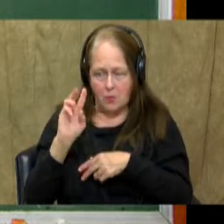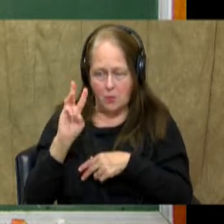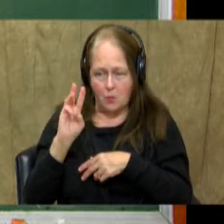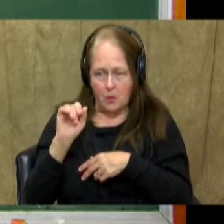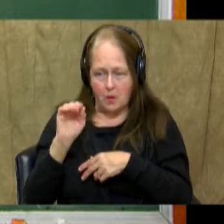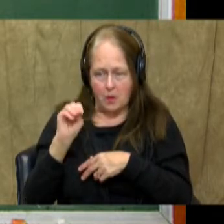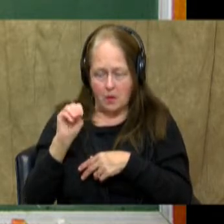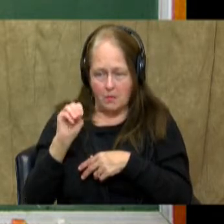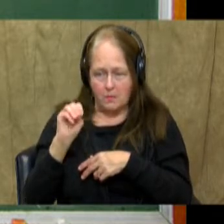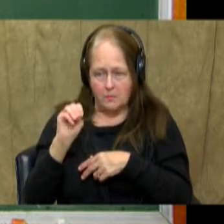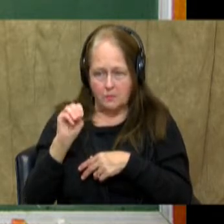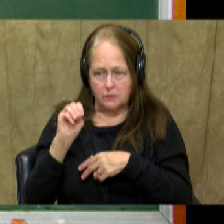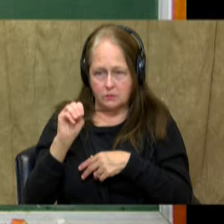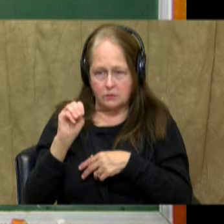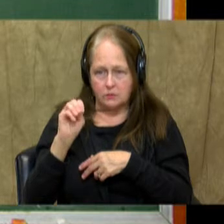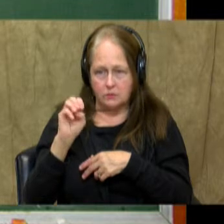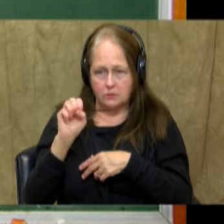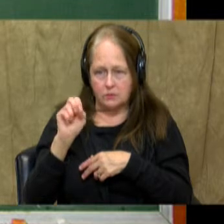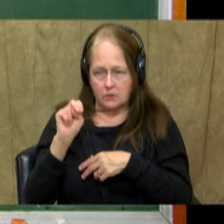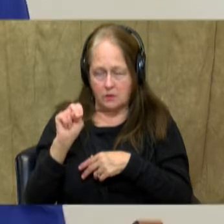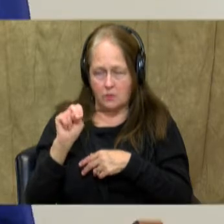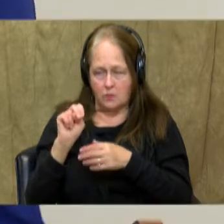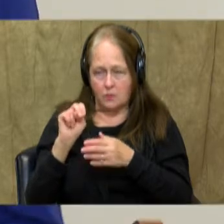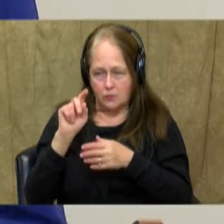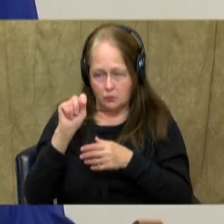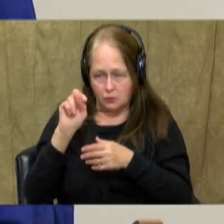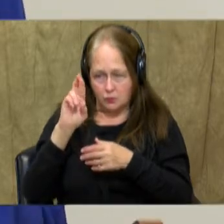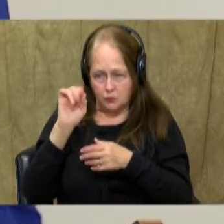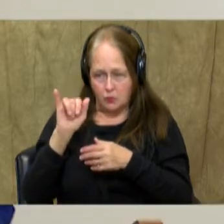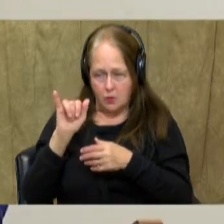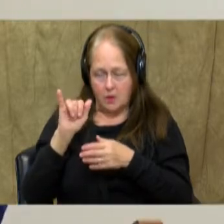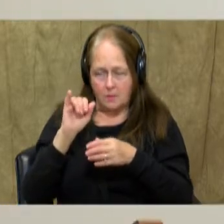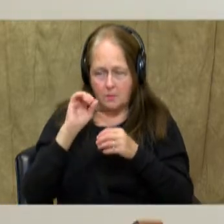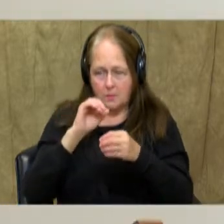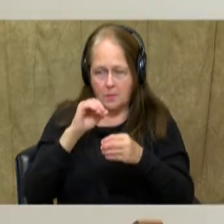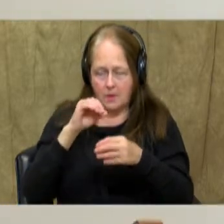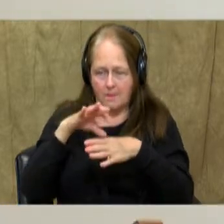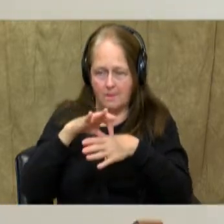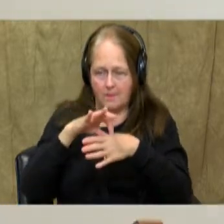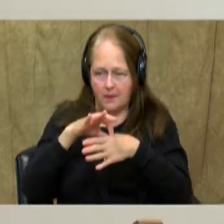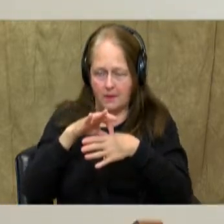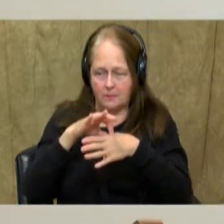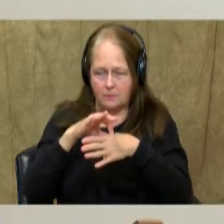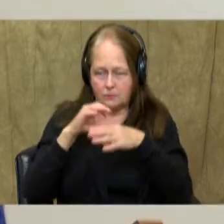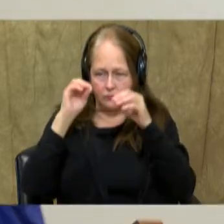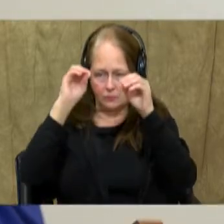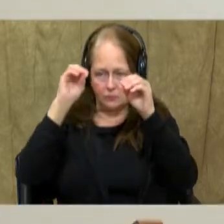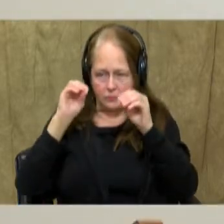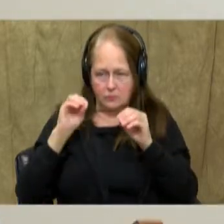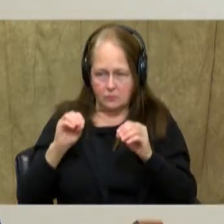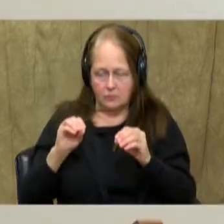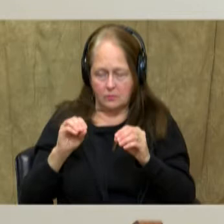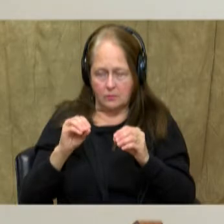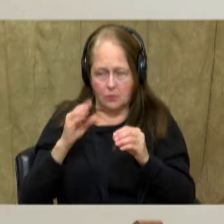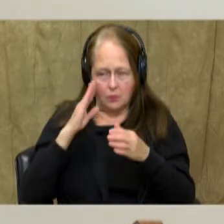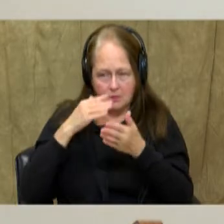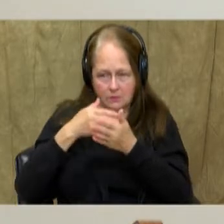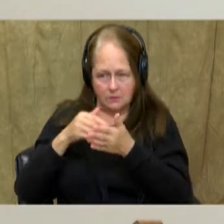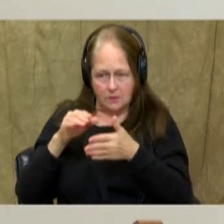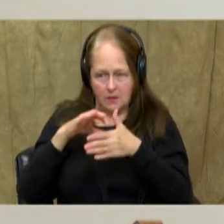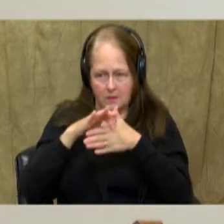meat packer in Troy, New York at the time. Now, what he would do is he would send meat in